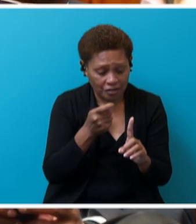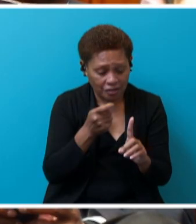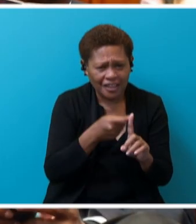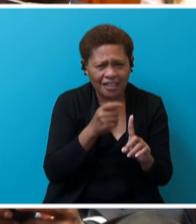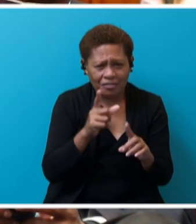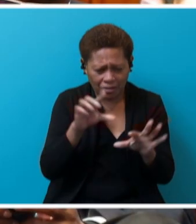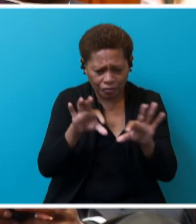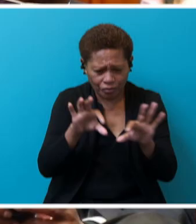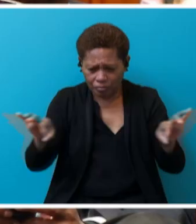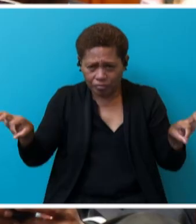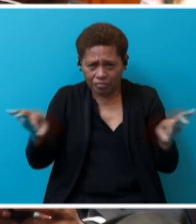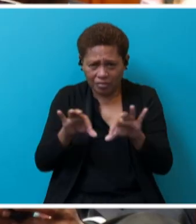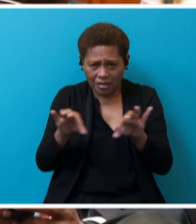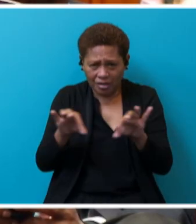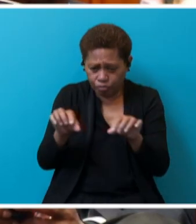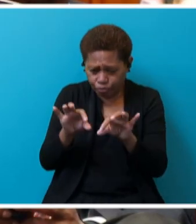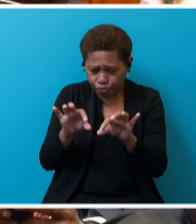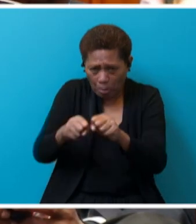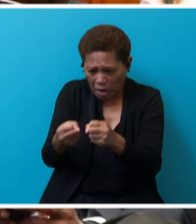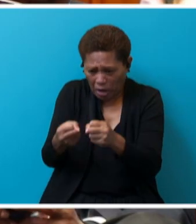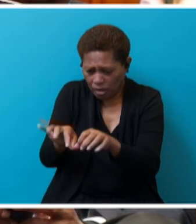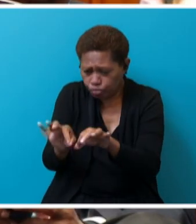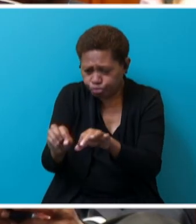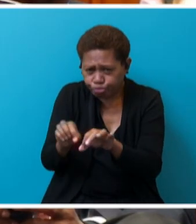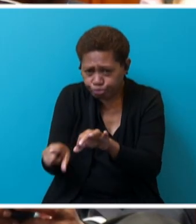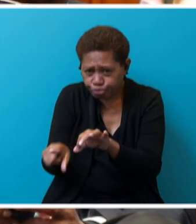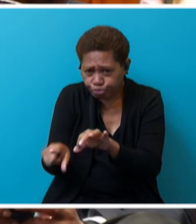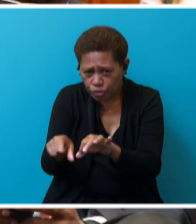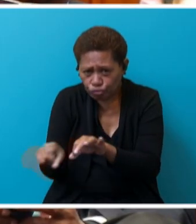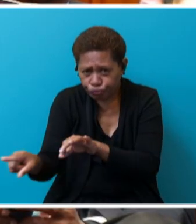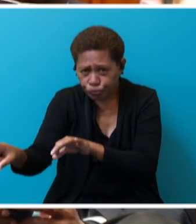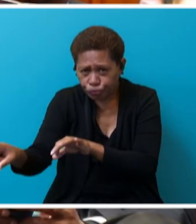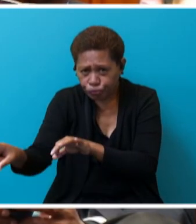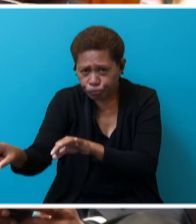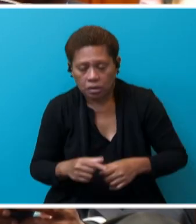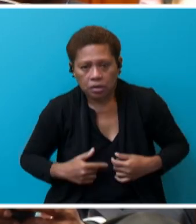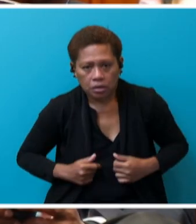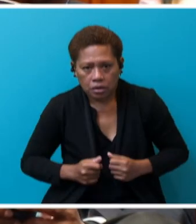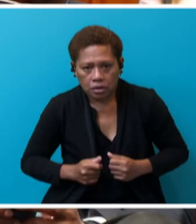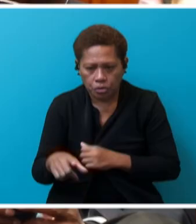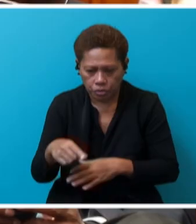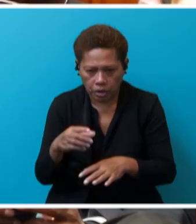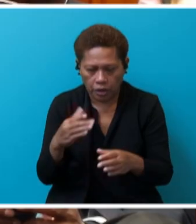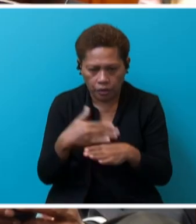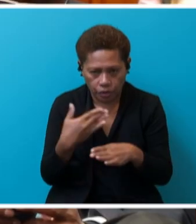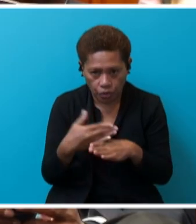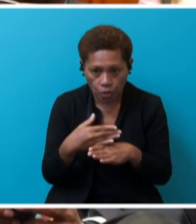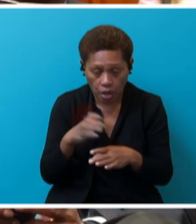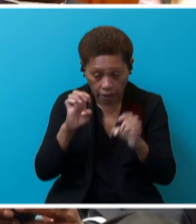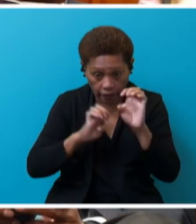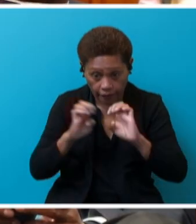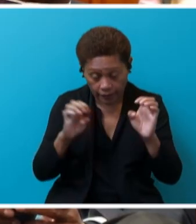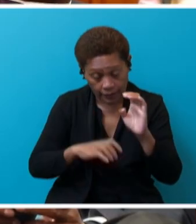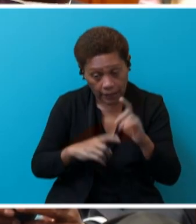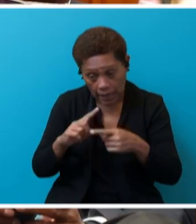pipelines. In addition, the board also approved a comprehensive job evaluation exercise and the